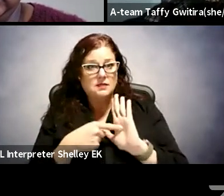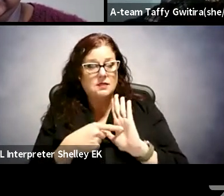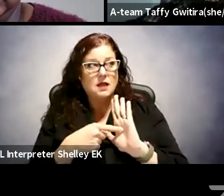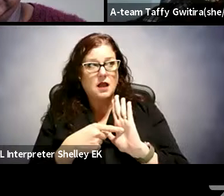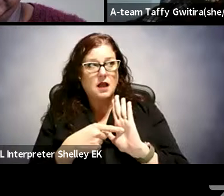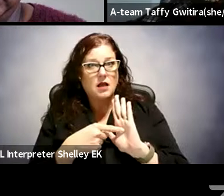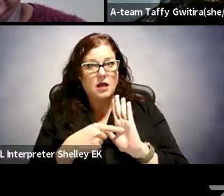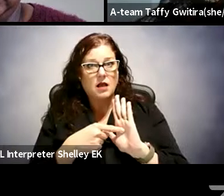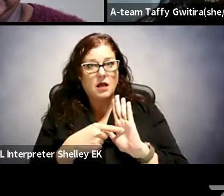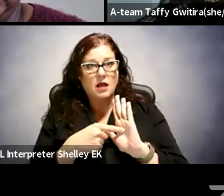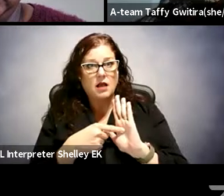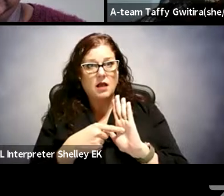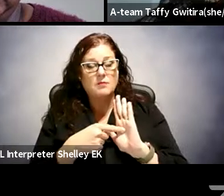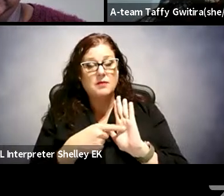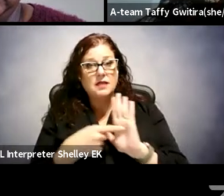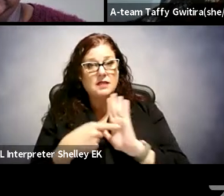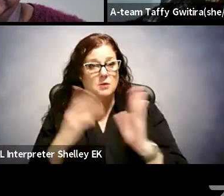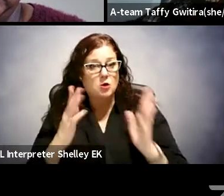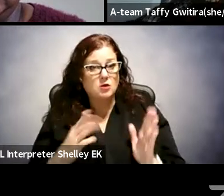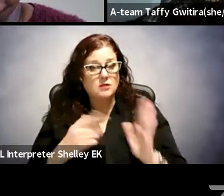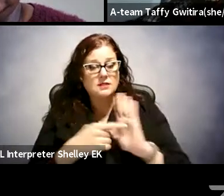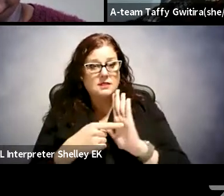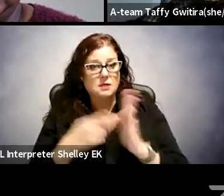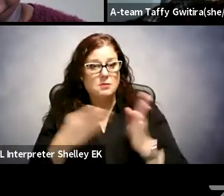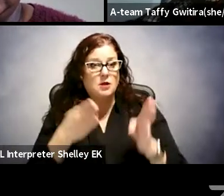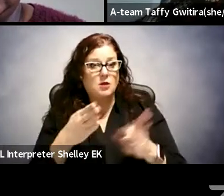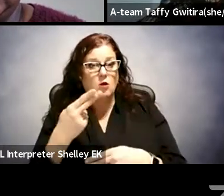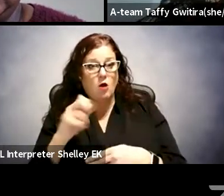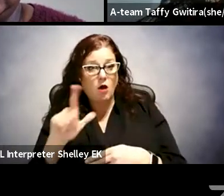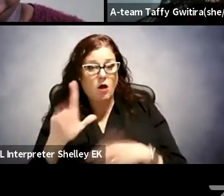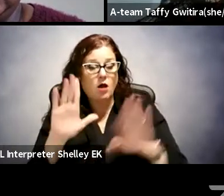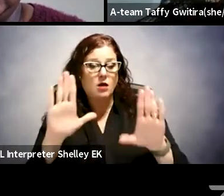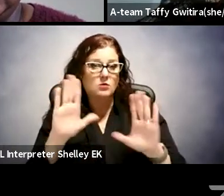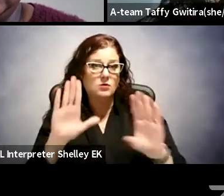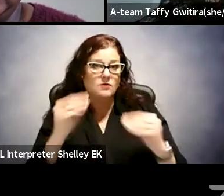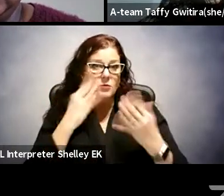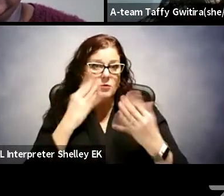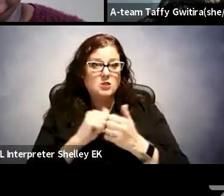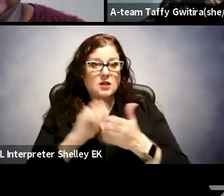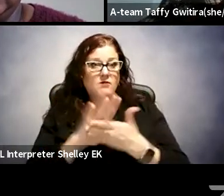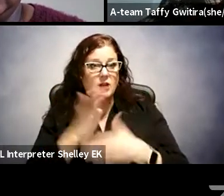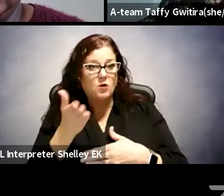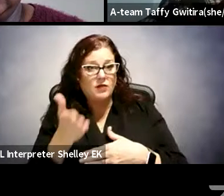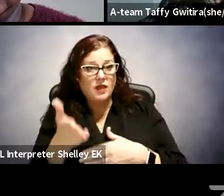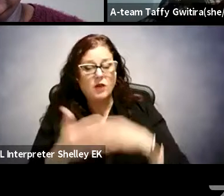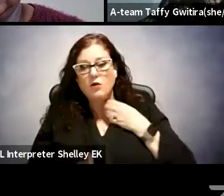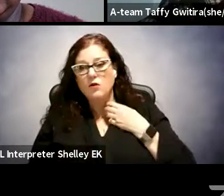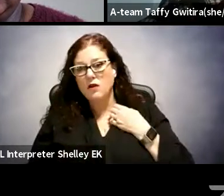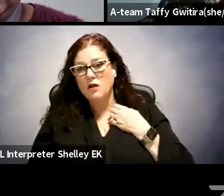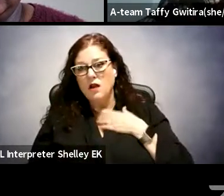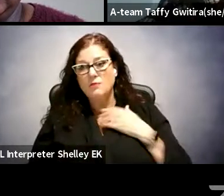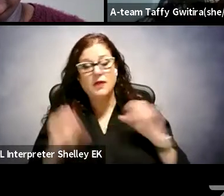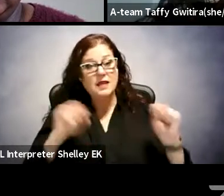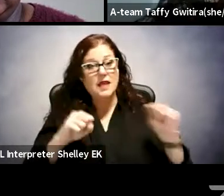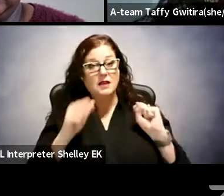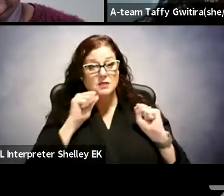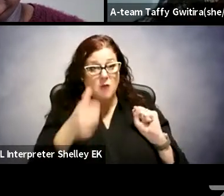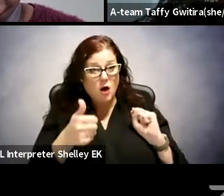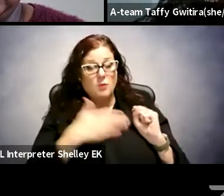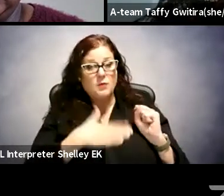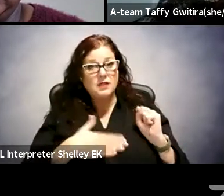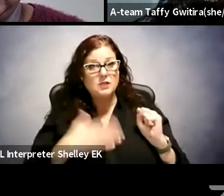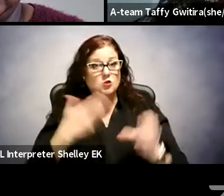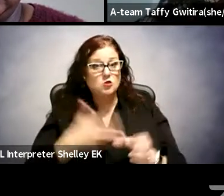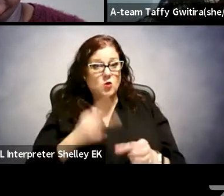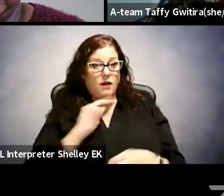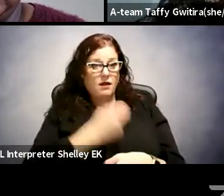the exhibitors and the exhibit hall. There's a lot of really cool information and videos there. But yeah, tomorrow, please join